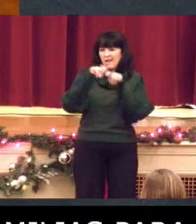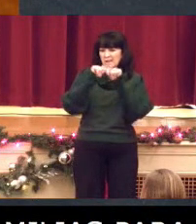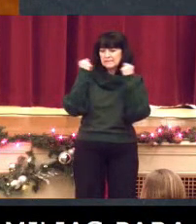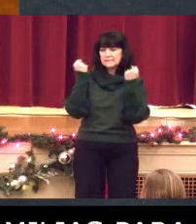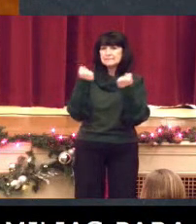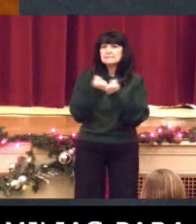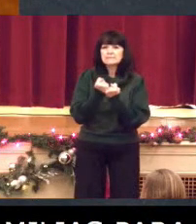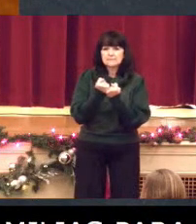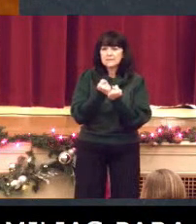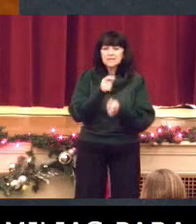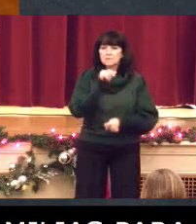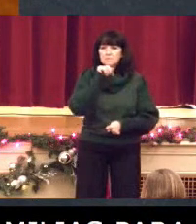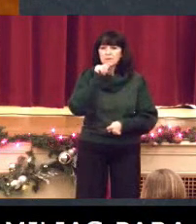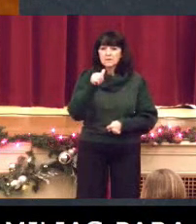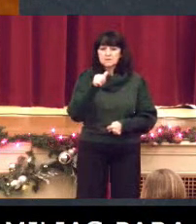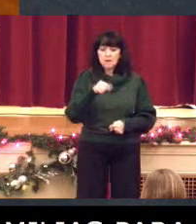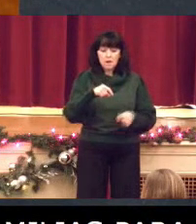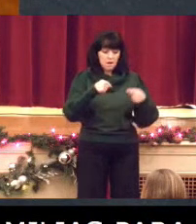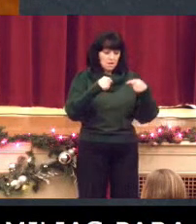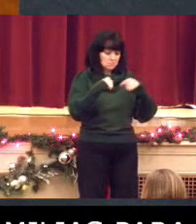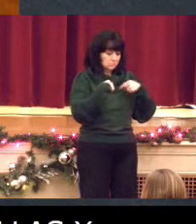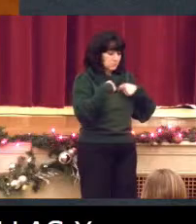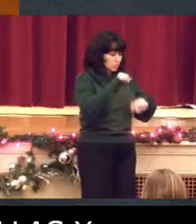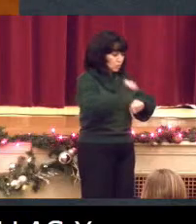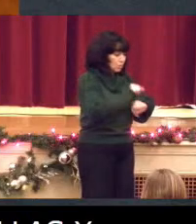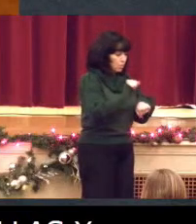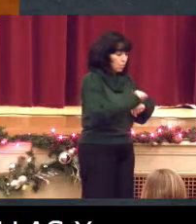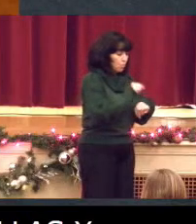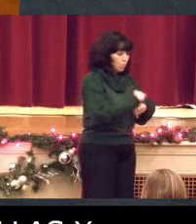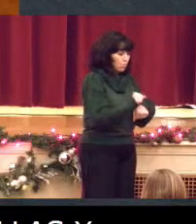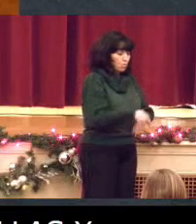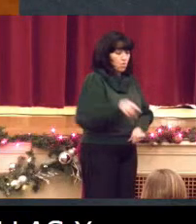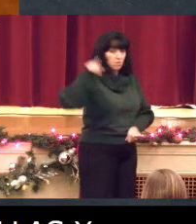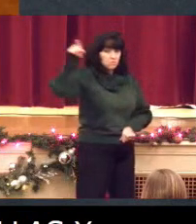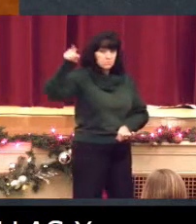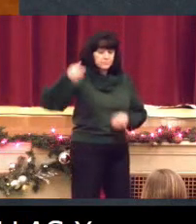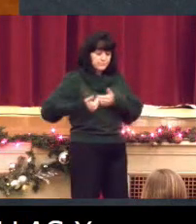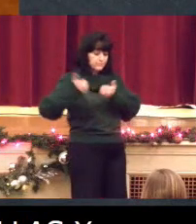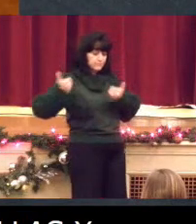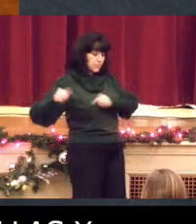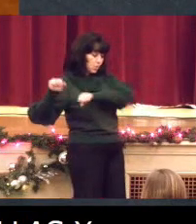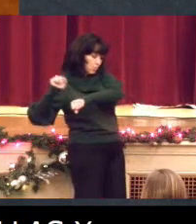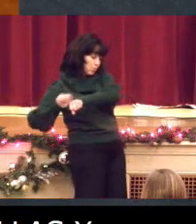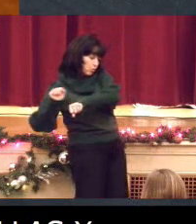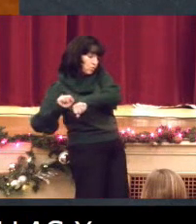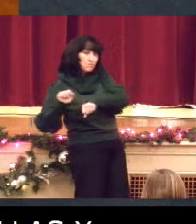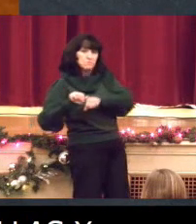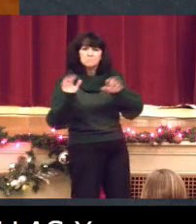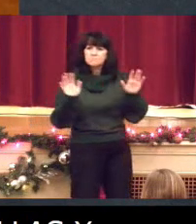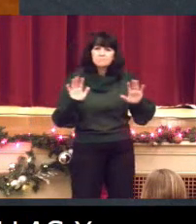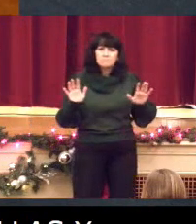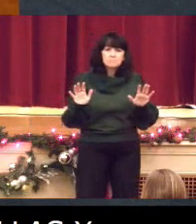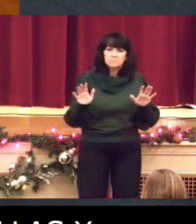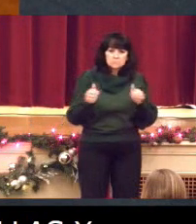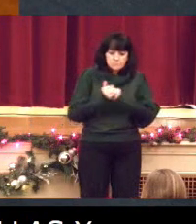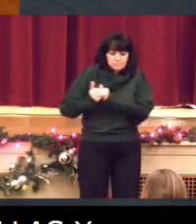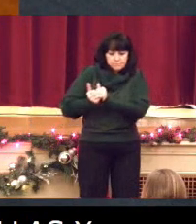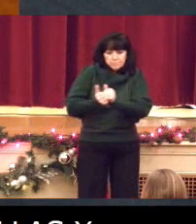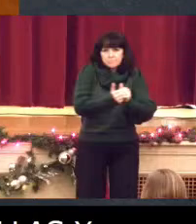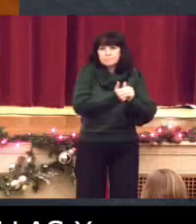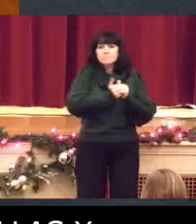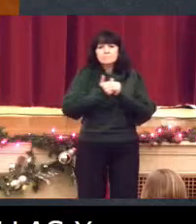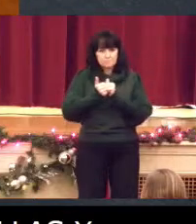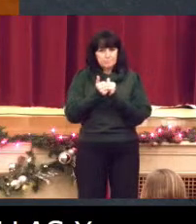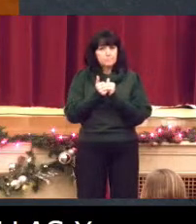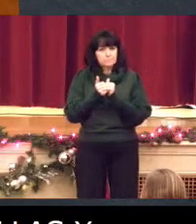us. And these success stories, when I worked here at Harlan, was really about